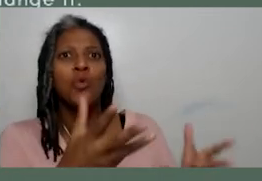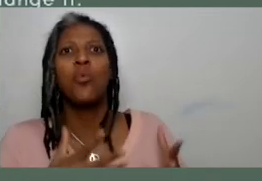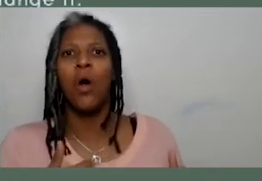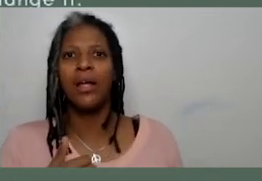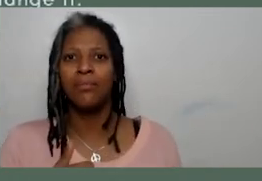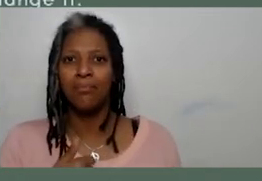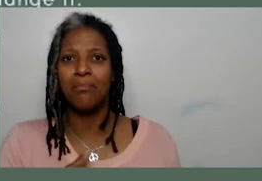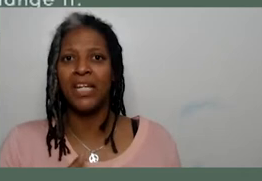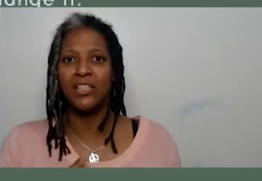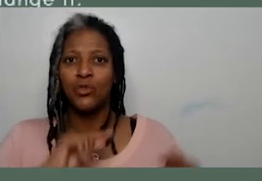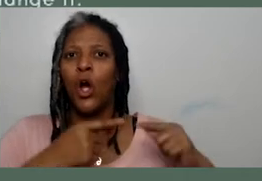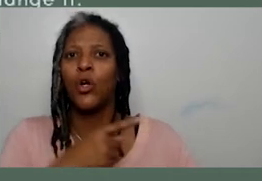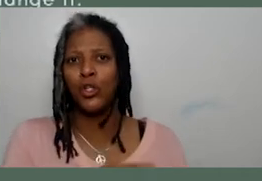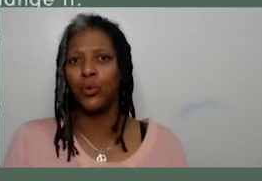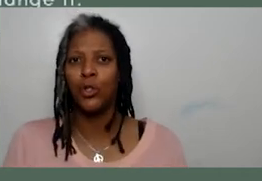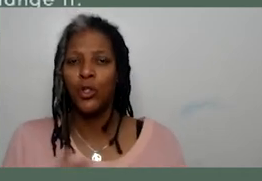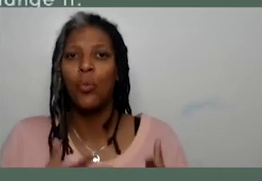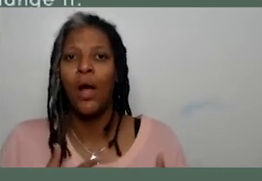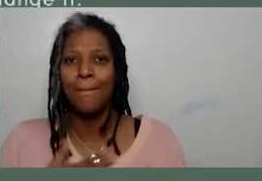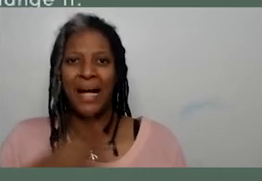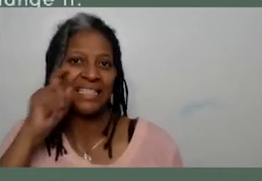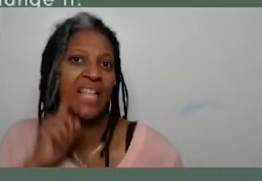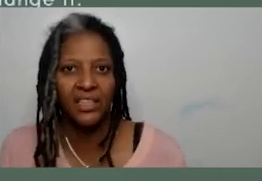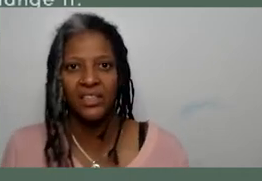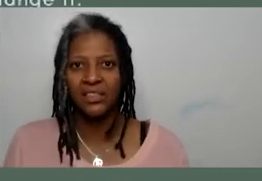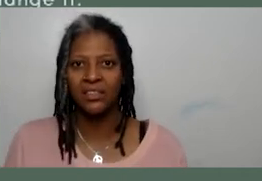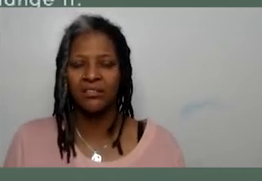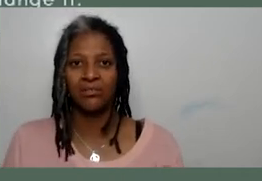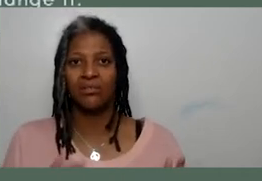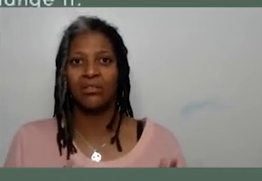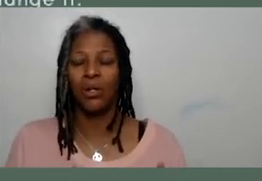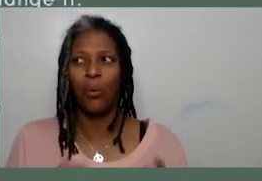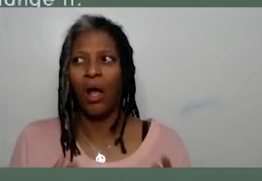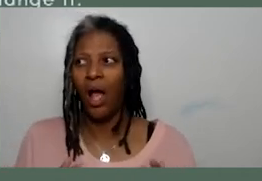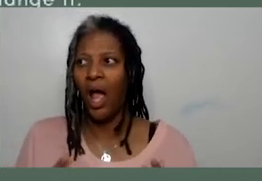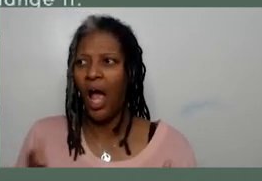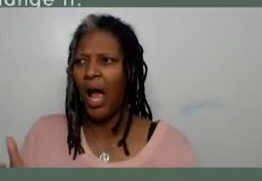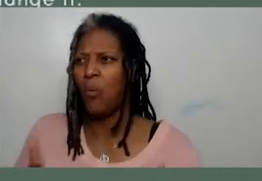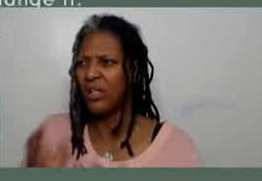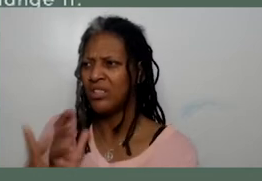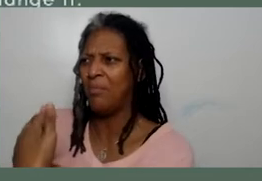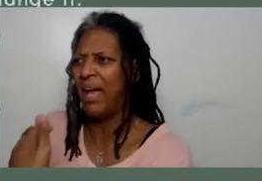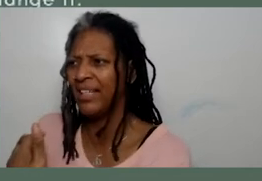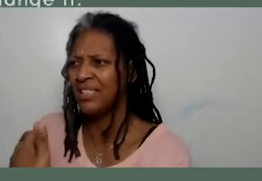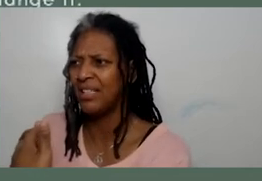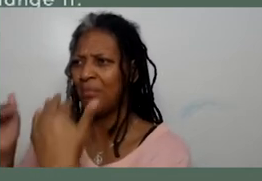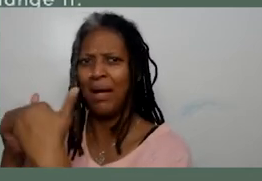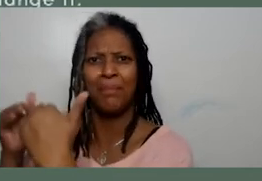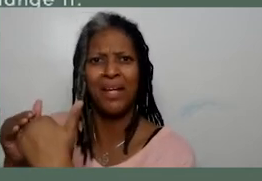out what do I do in this situation? I want to fit in. I want to be like my peers, but now I'm being taken advantage for